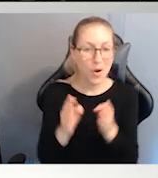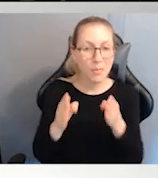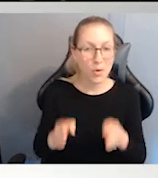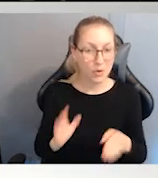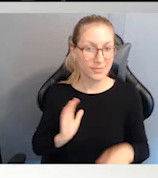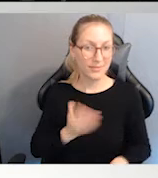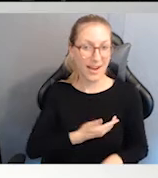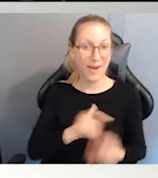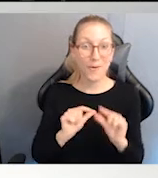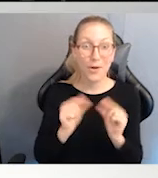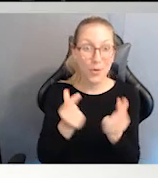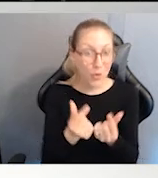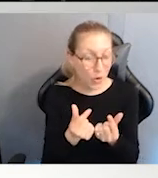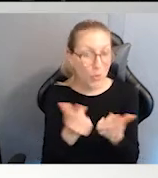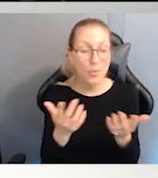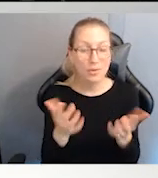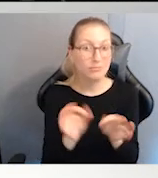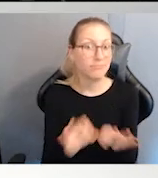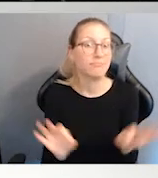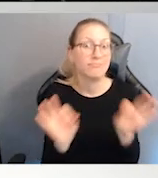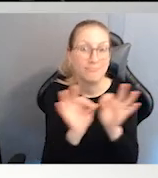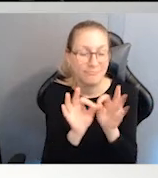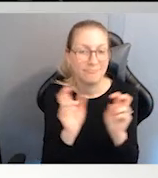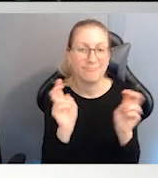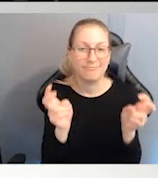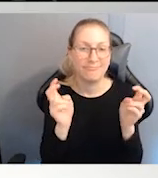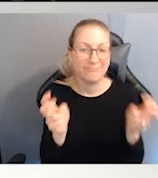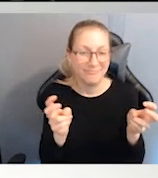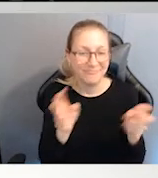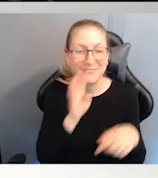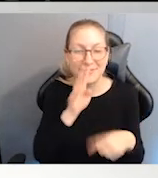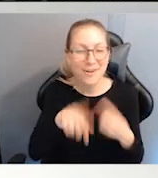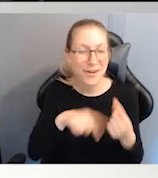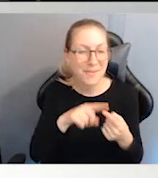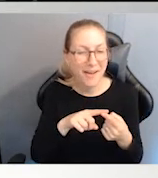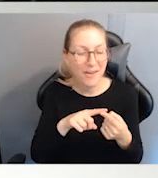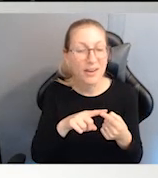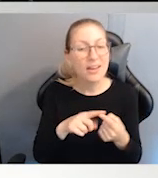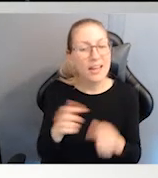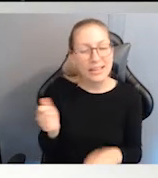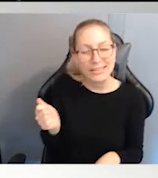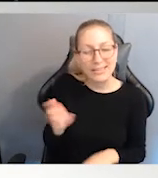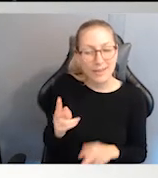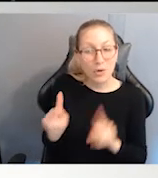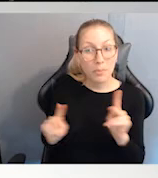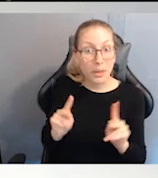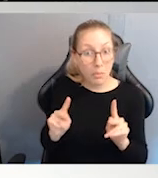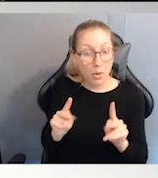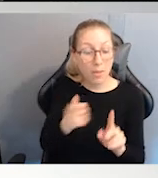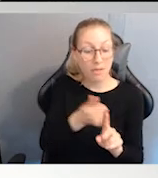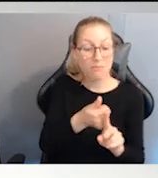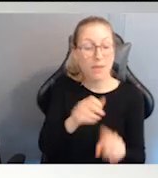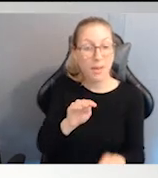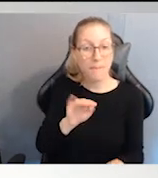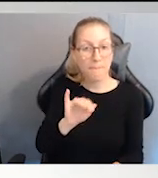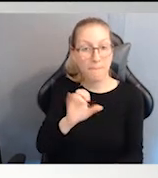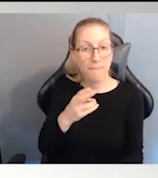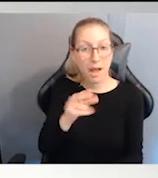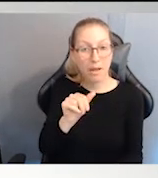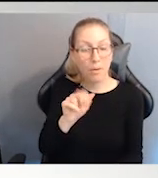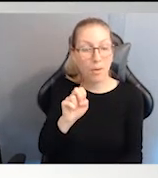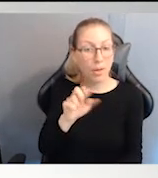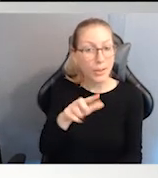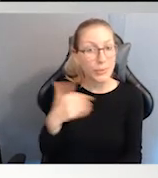has something really big to talk about. And we have several people, but Michael has a big story. So we're going to bring Michael up and let him take the